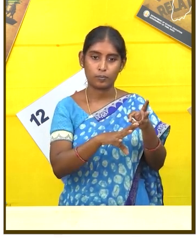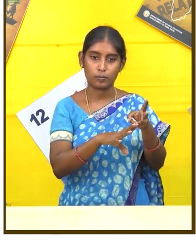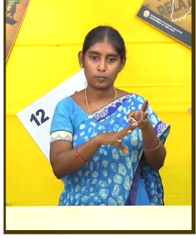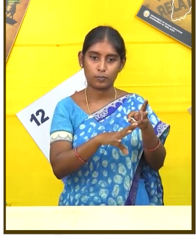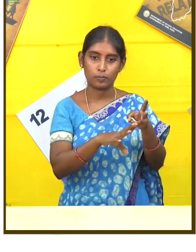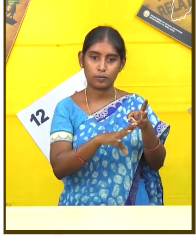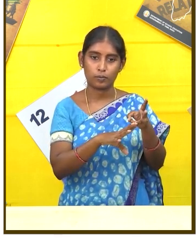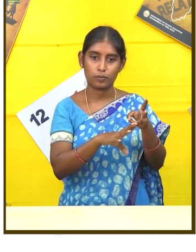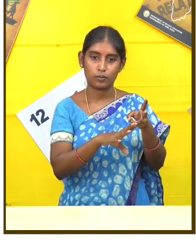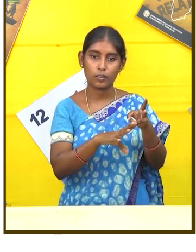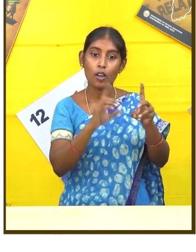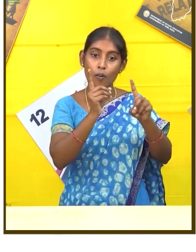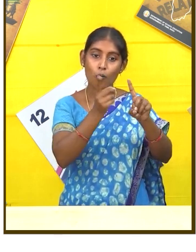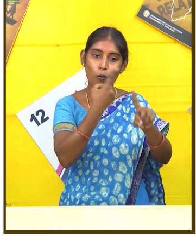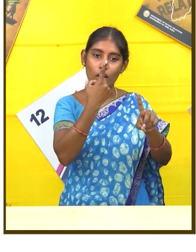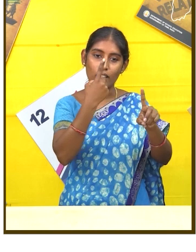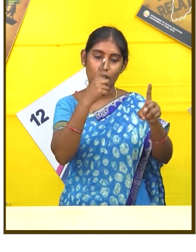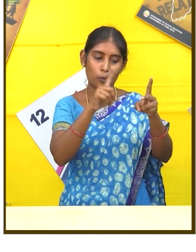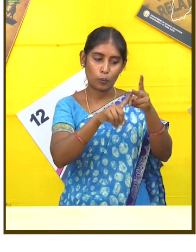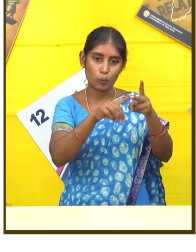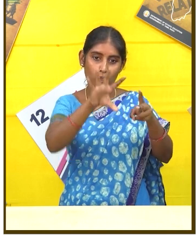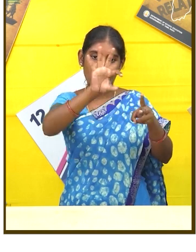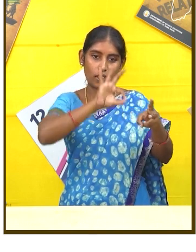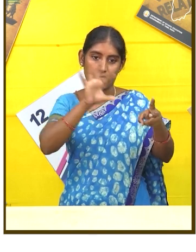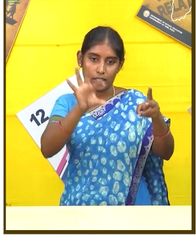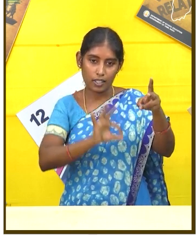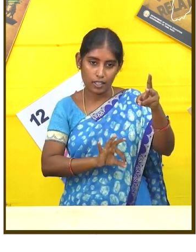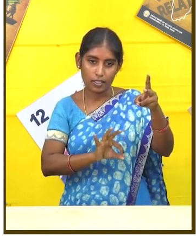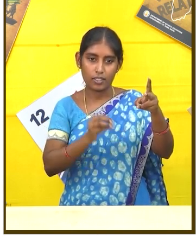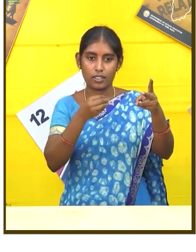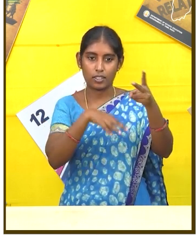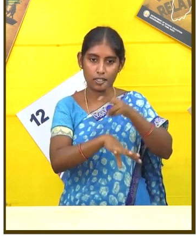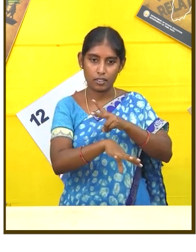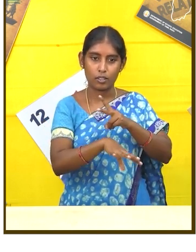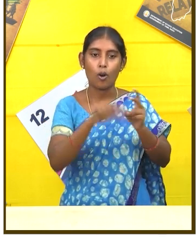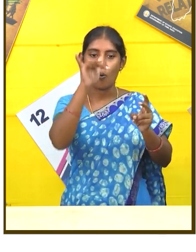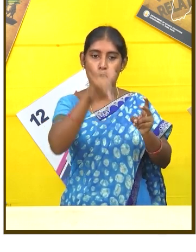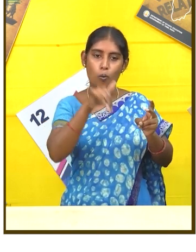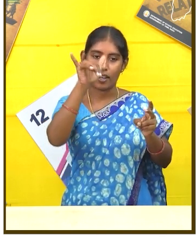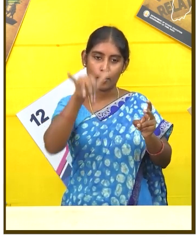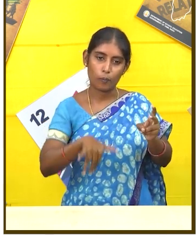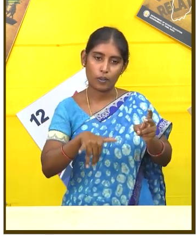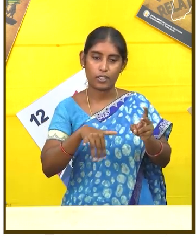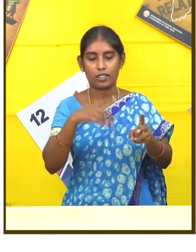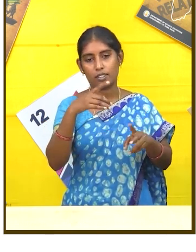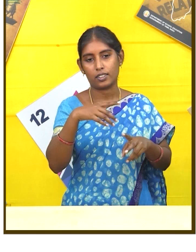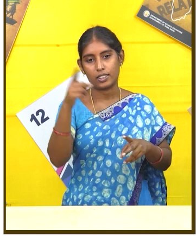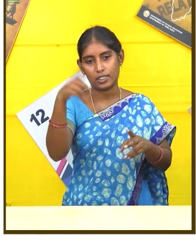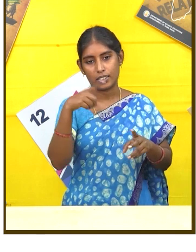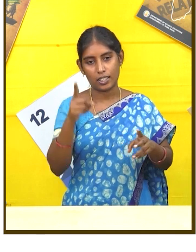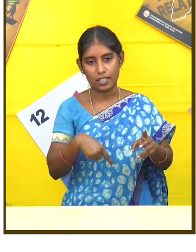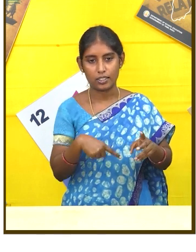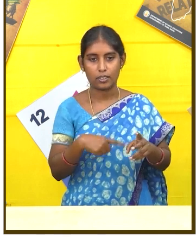should add 1 and 2. By adding 1 and 2, what would happen? Y will be